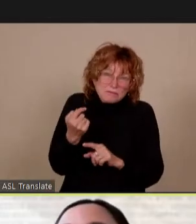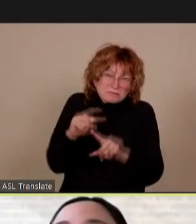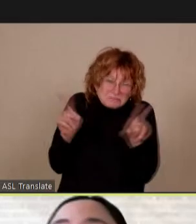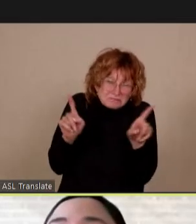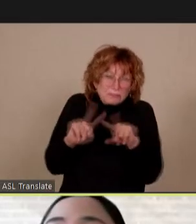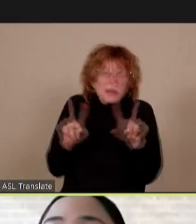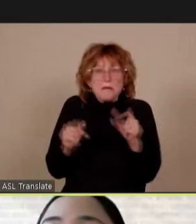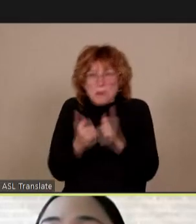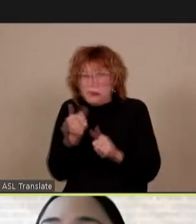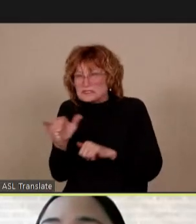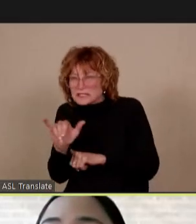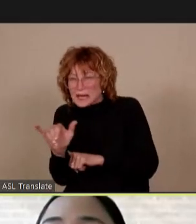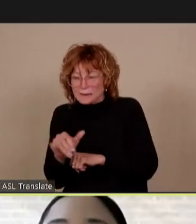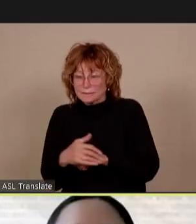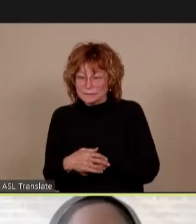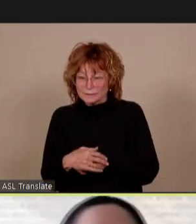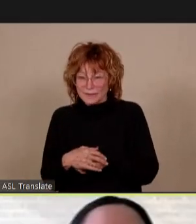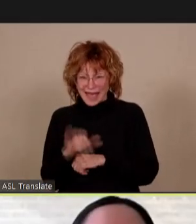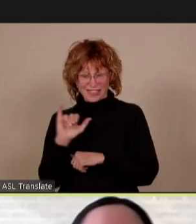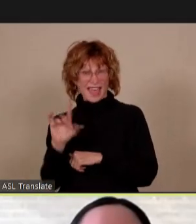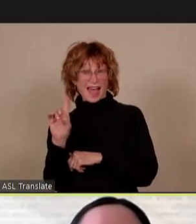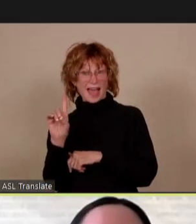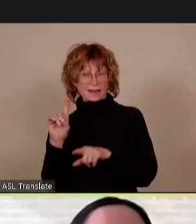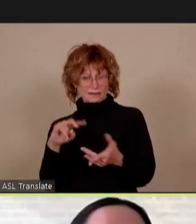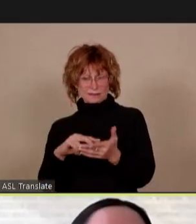go through what this data means.